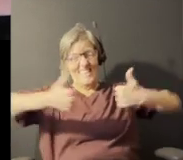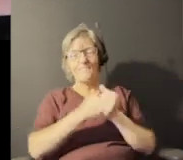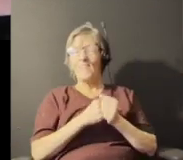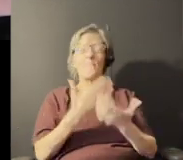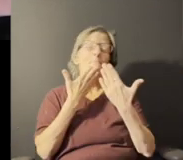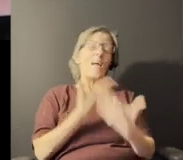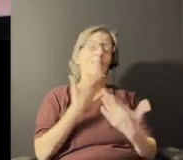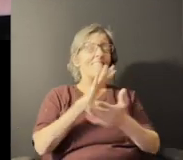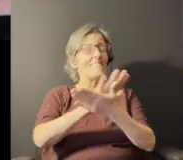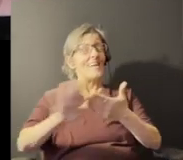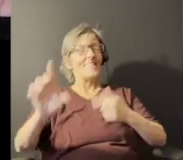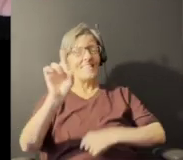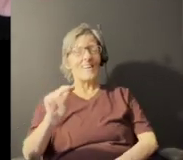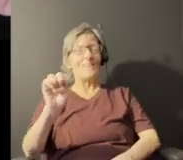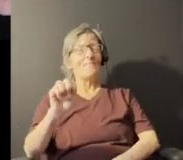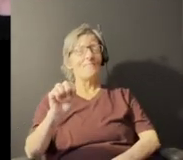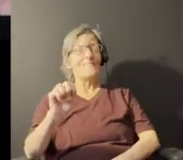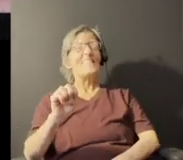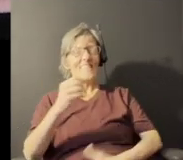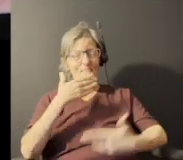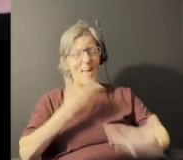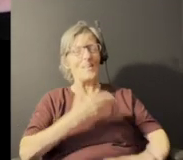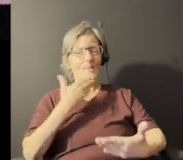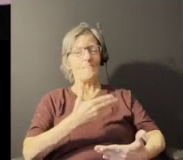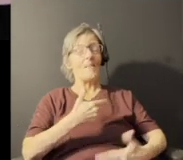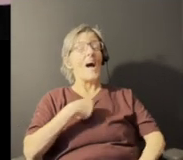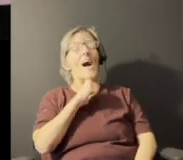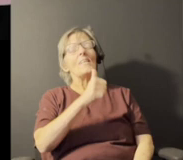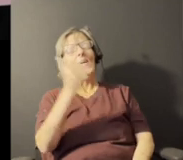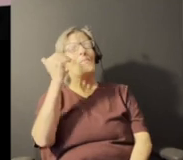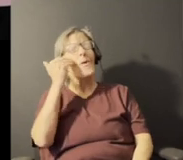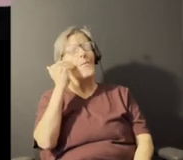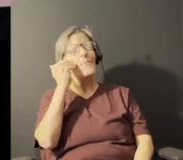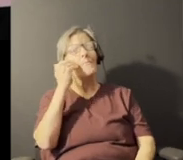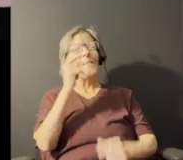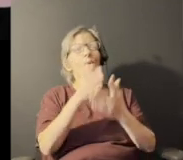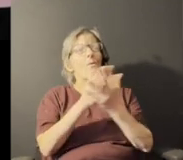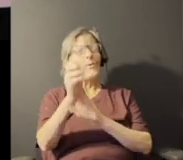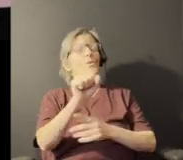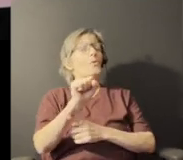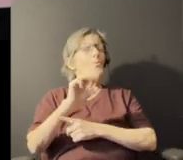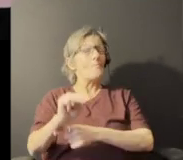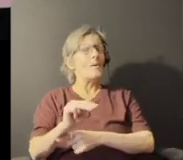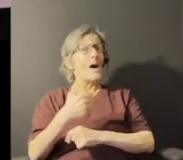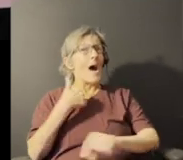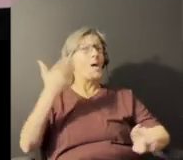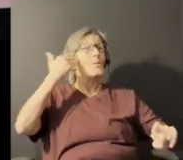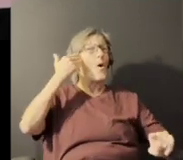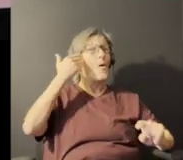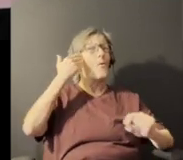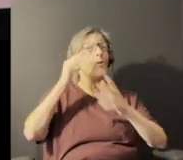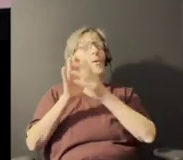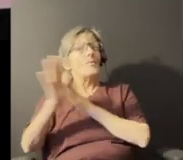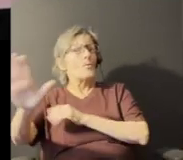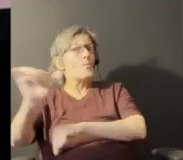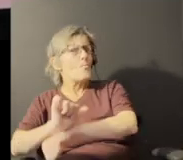good. Thank you. Nicely done. Thank you. I don't know. I think it was only through social media that I first knew of